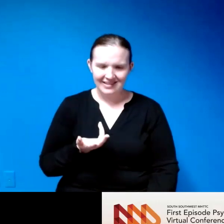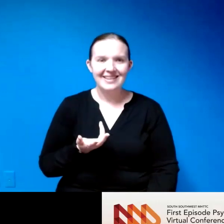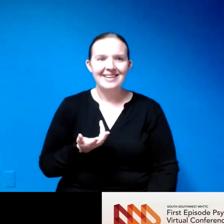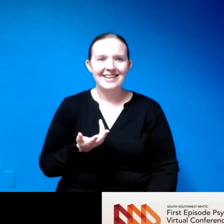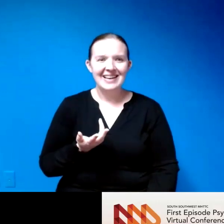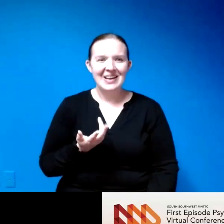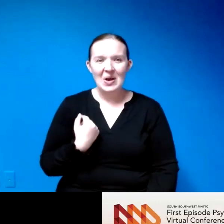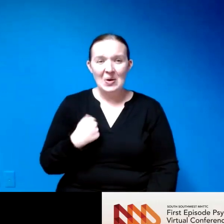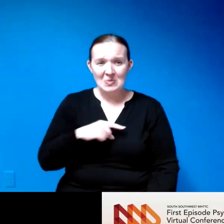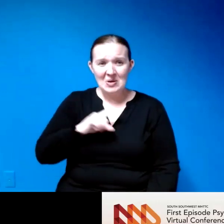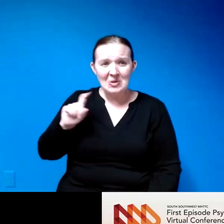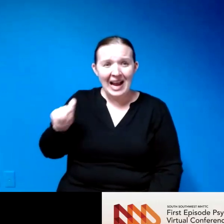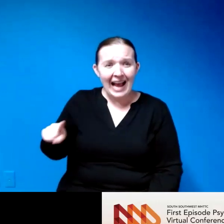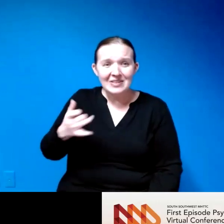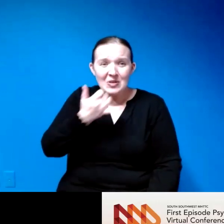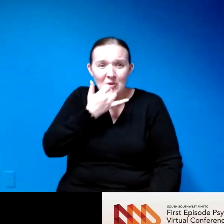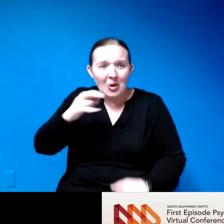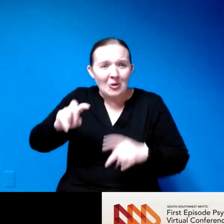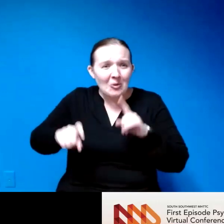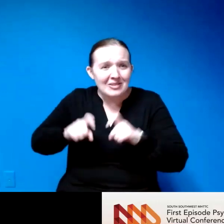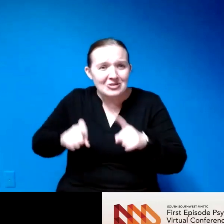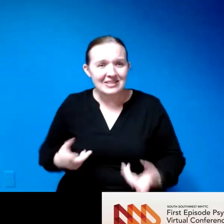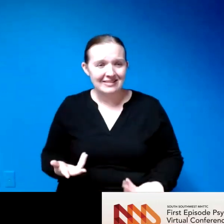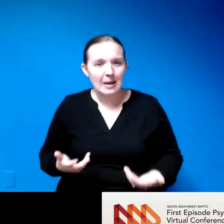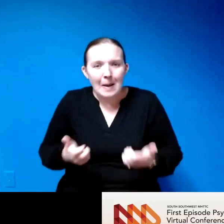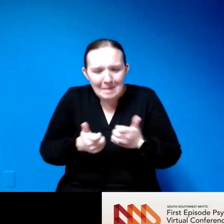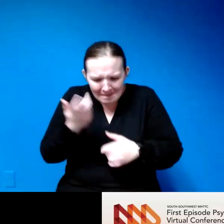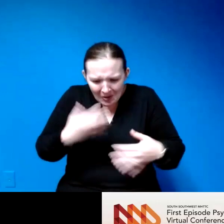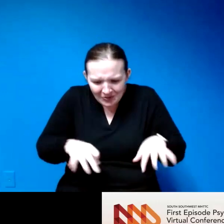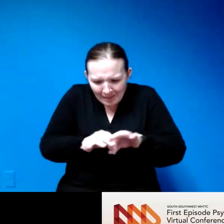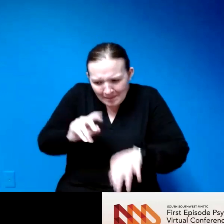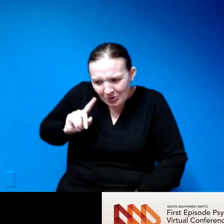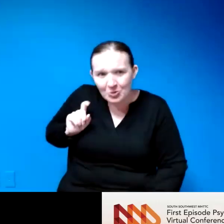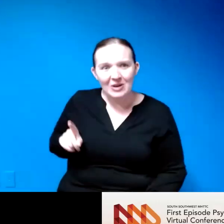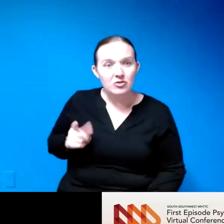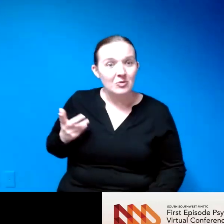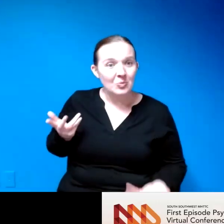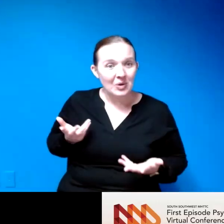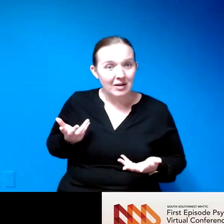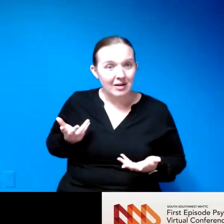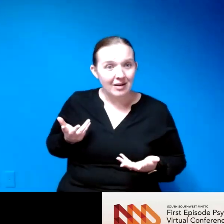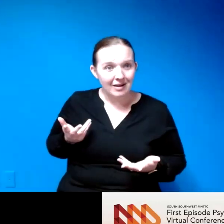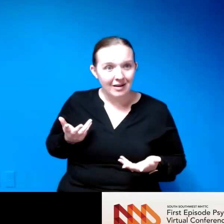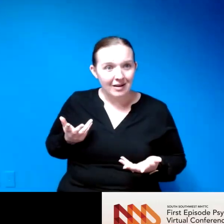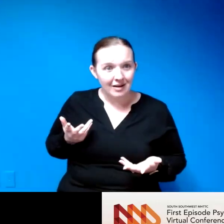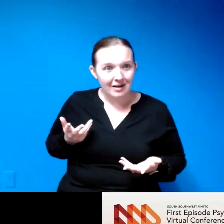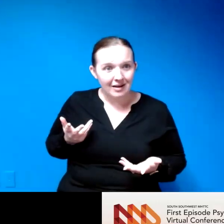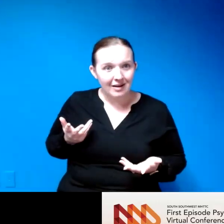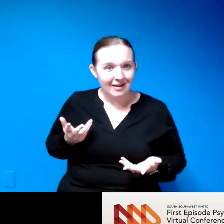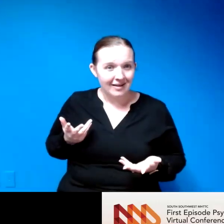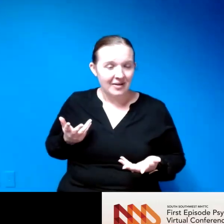were asking the wrong questions. The most important question that we needed to ask